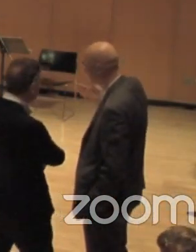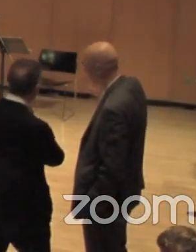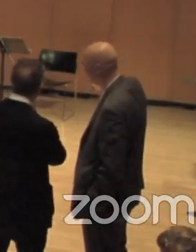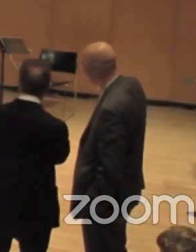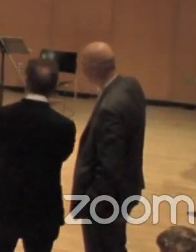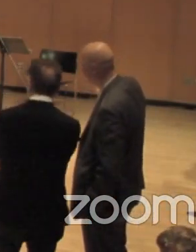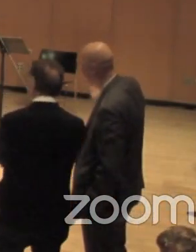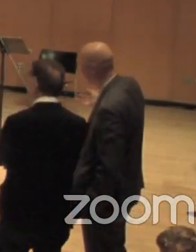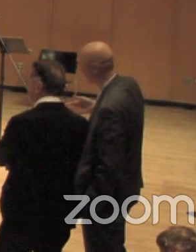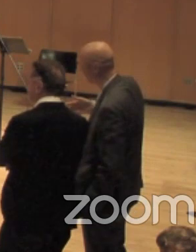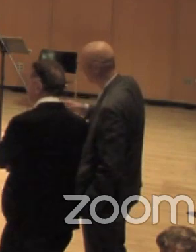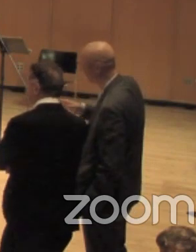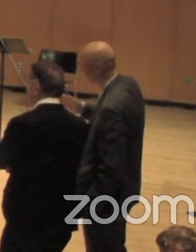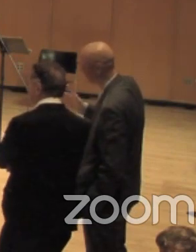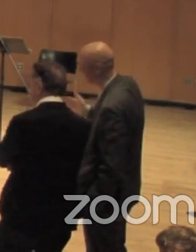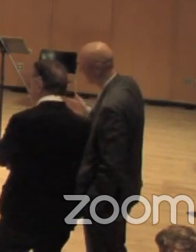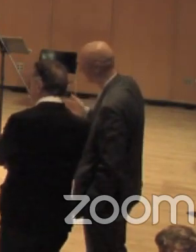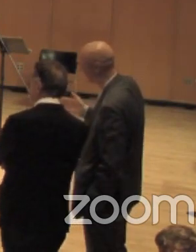e